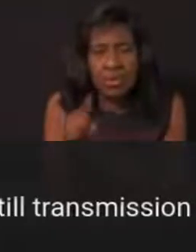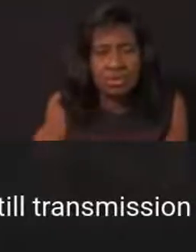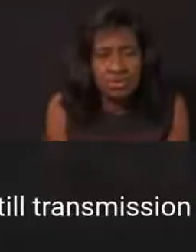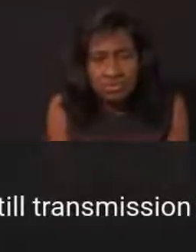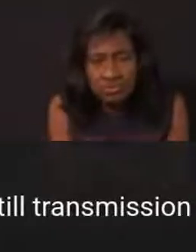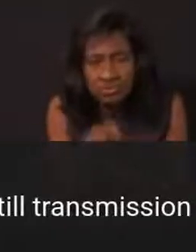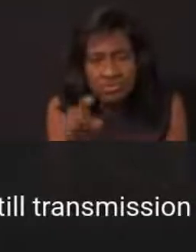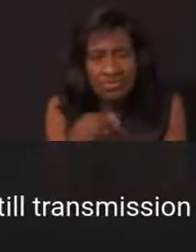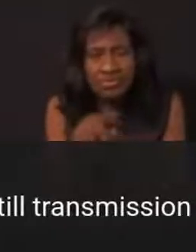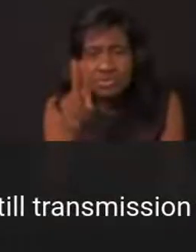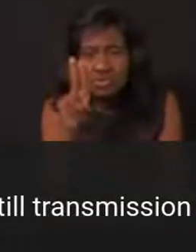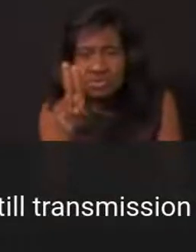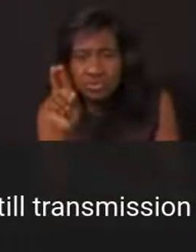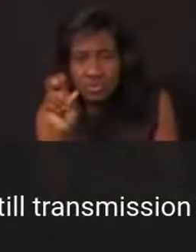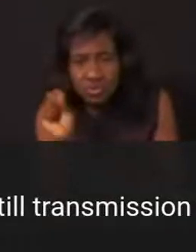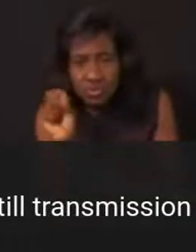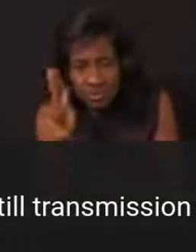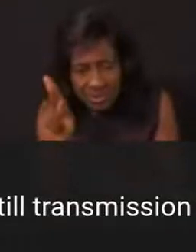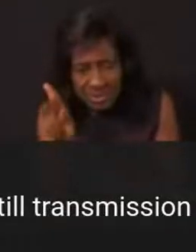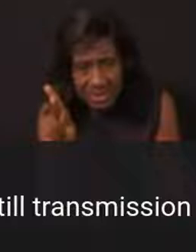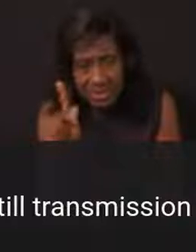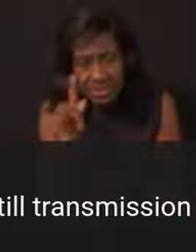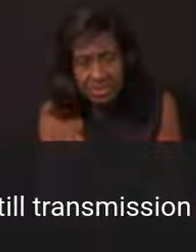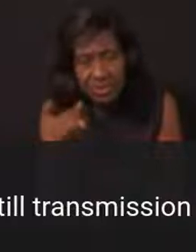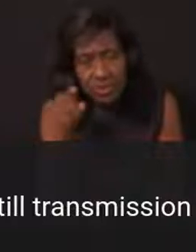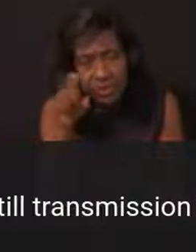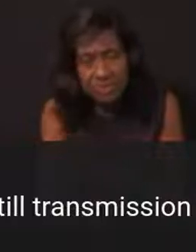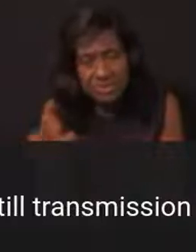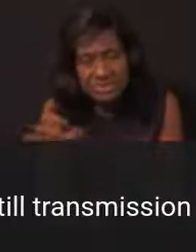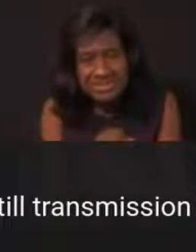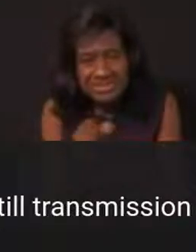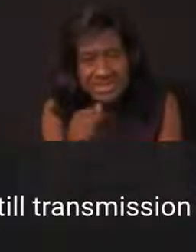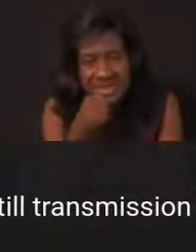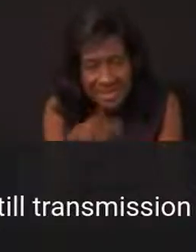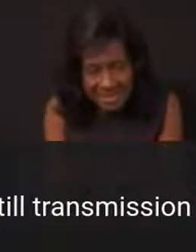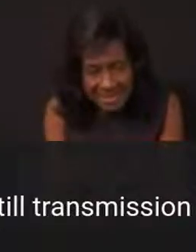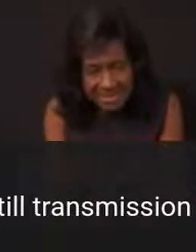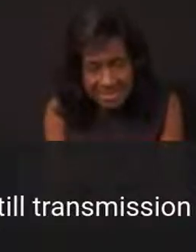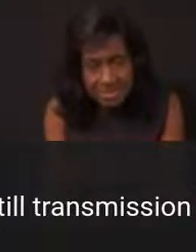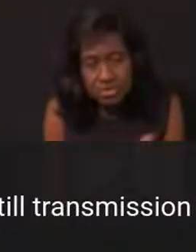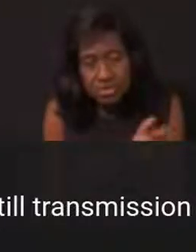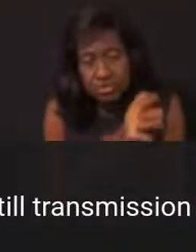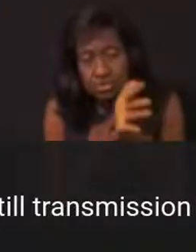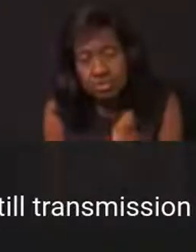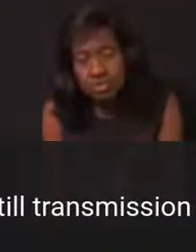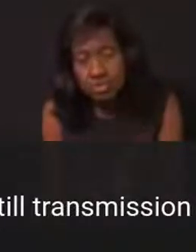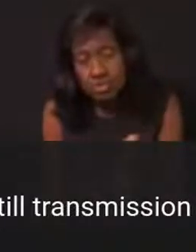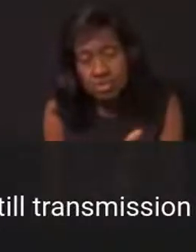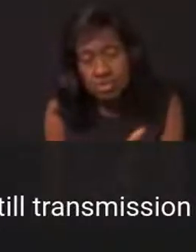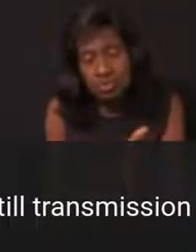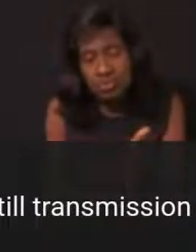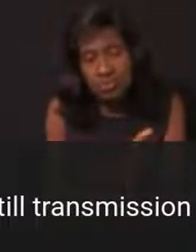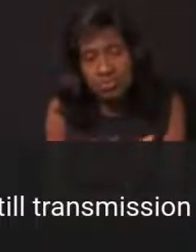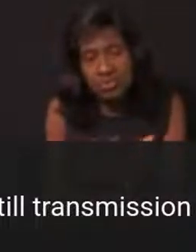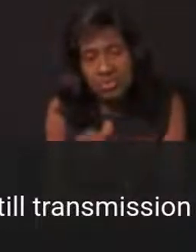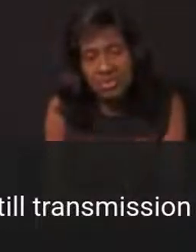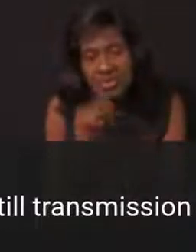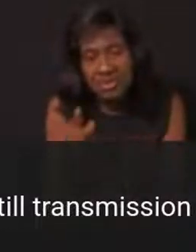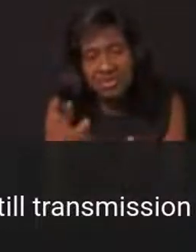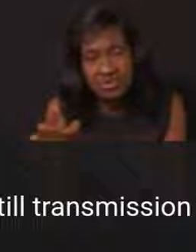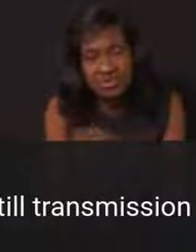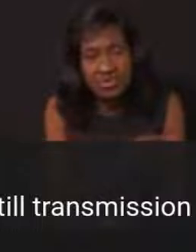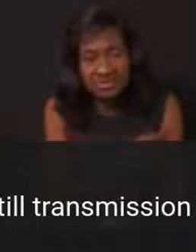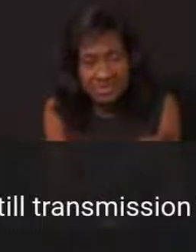from HSA showing you have been vaccinated to present to UK immigration to avoid isolation in the